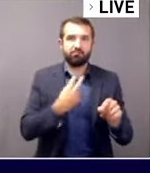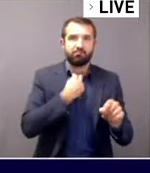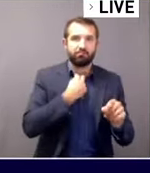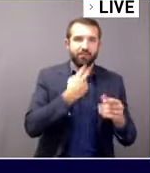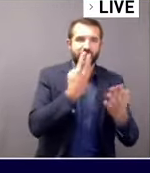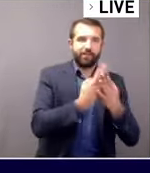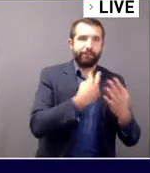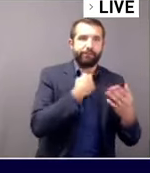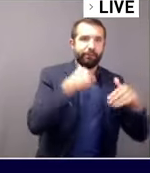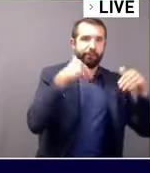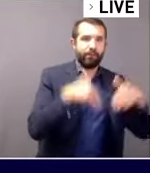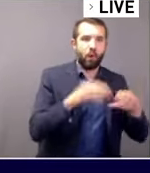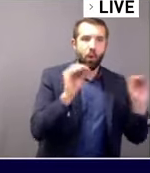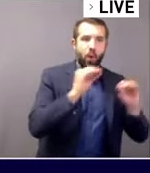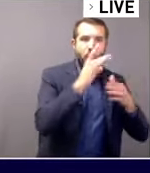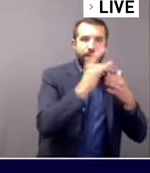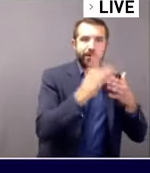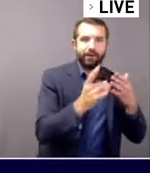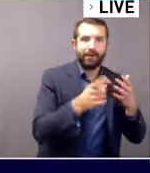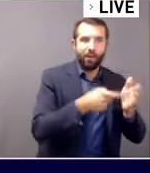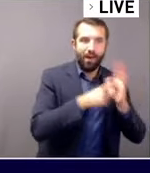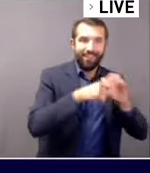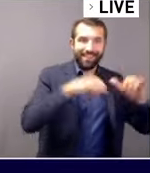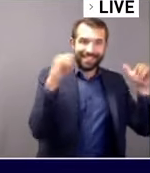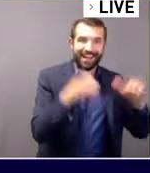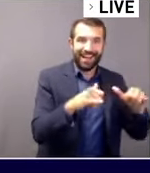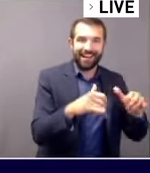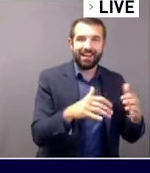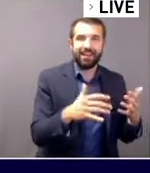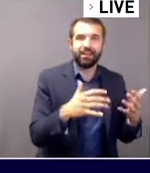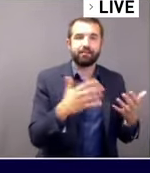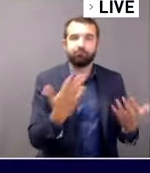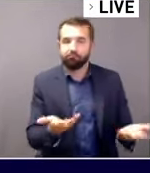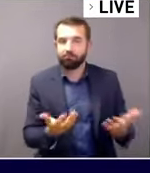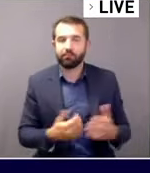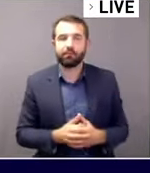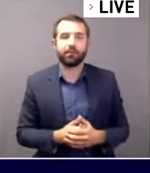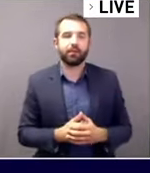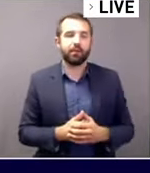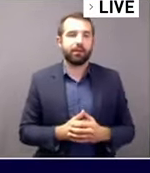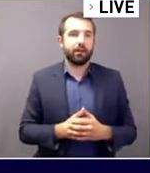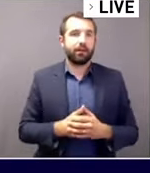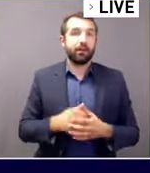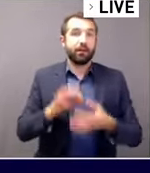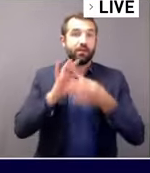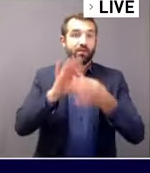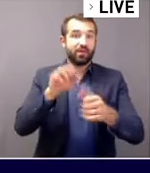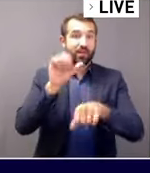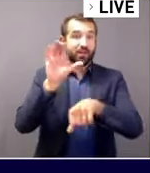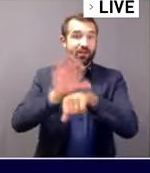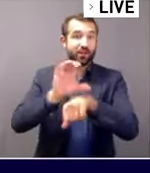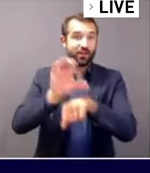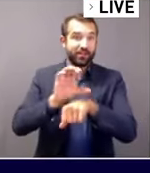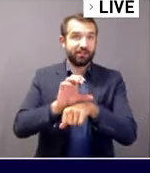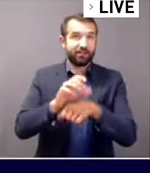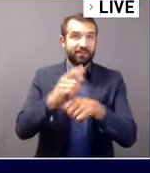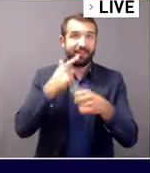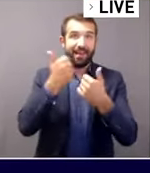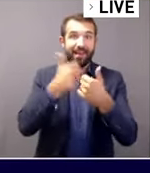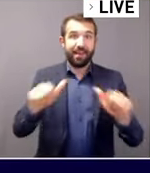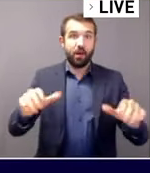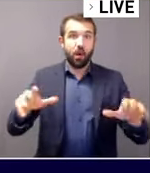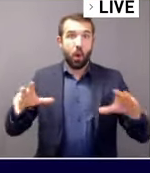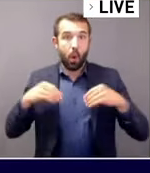to the churches, our expectation when we work with any owner, operator, manager of